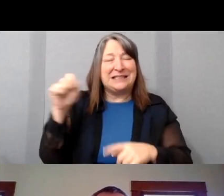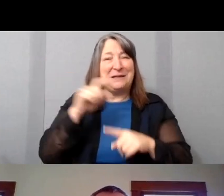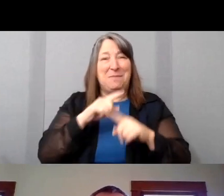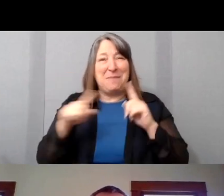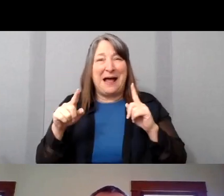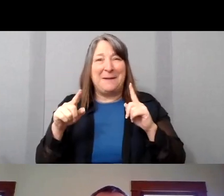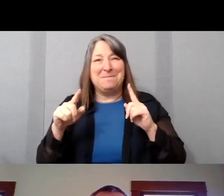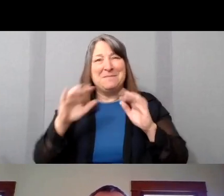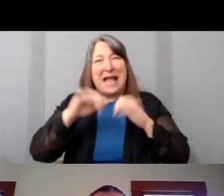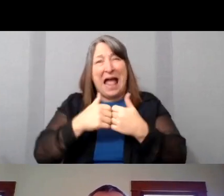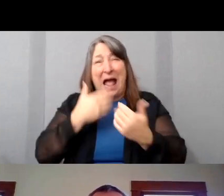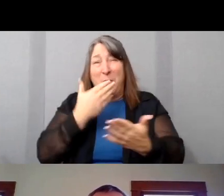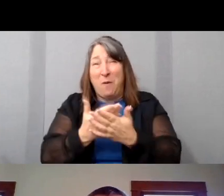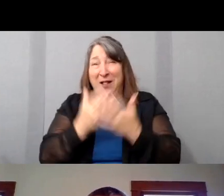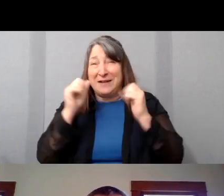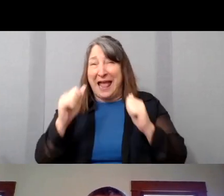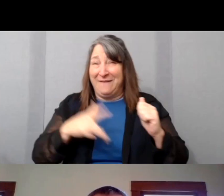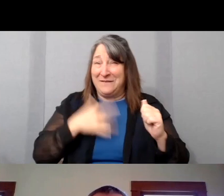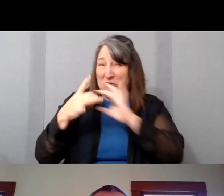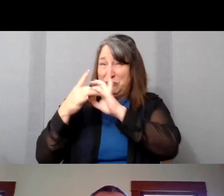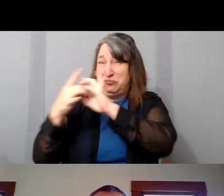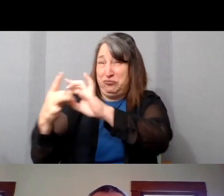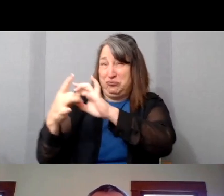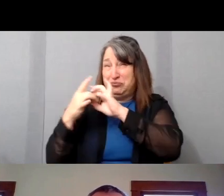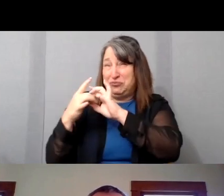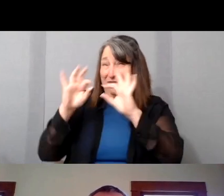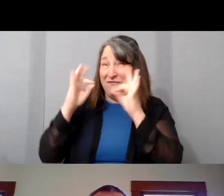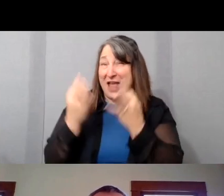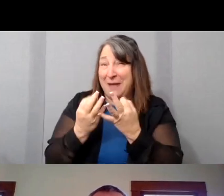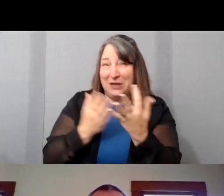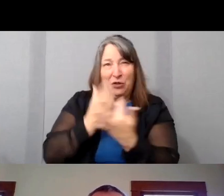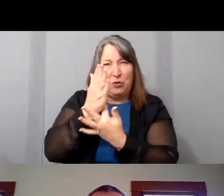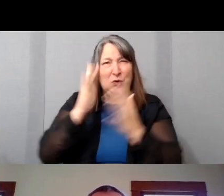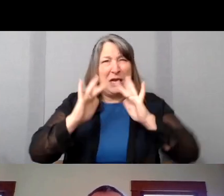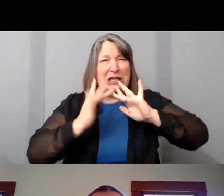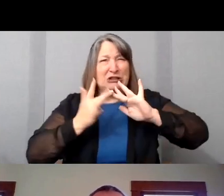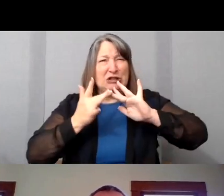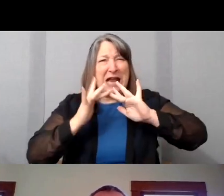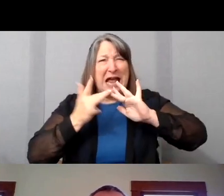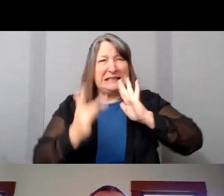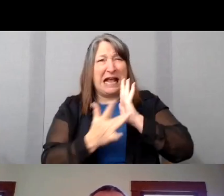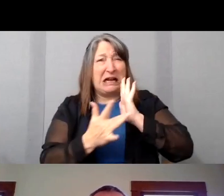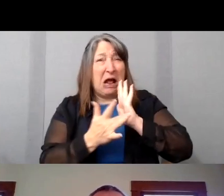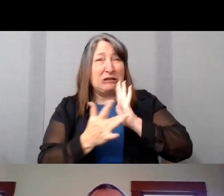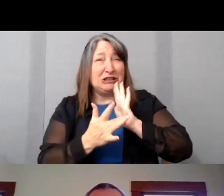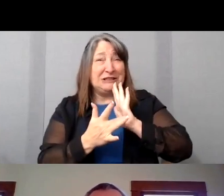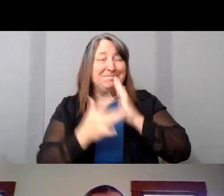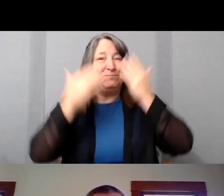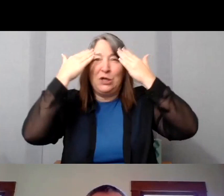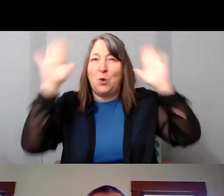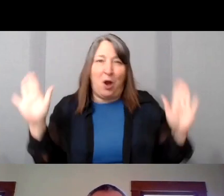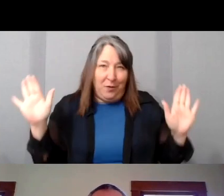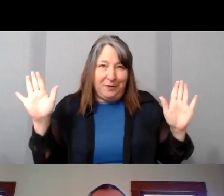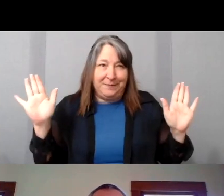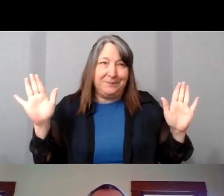done via technology. Certainly it happens, and I've seen examples of it in my own life, but whether it happens